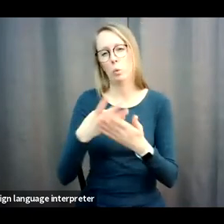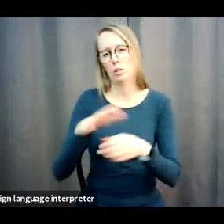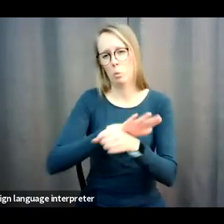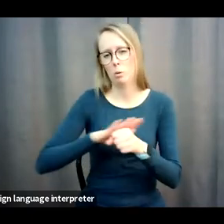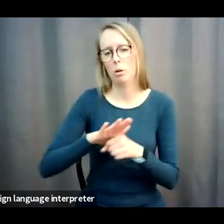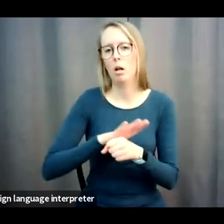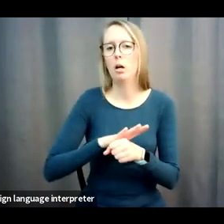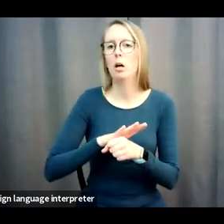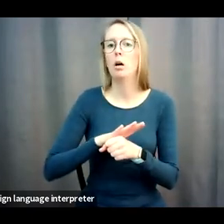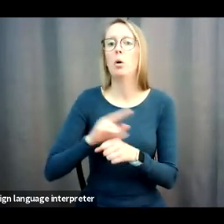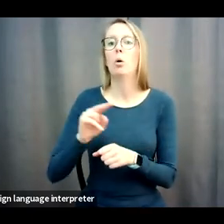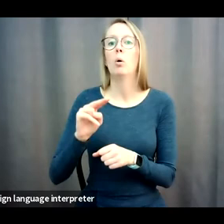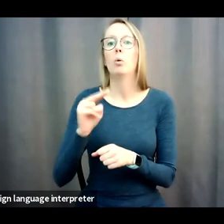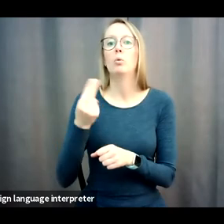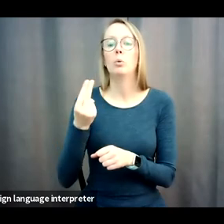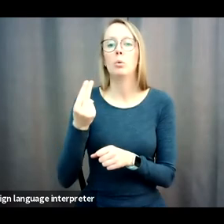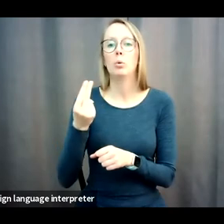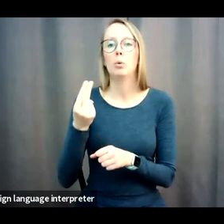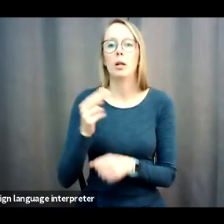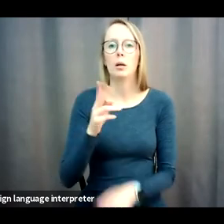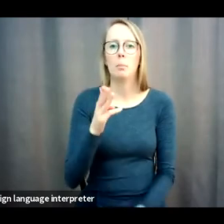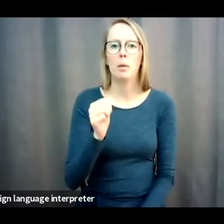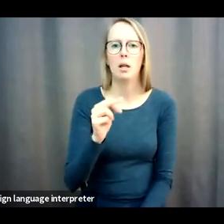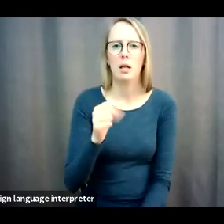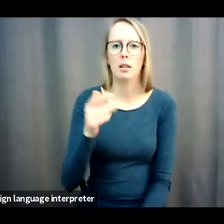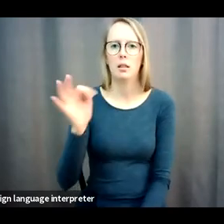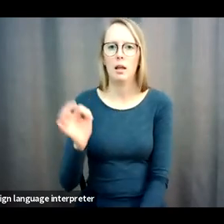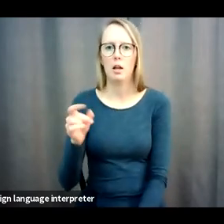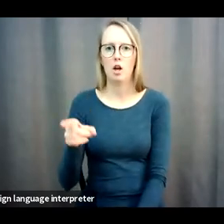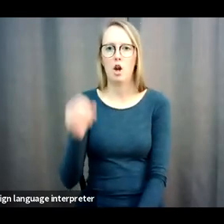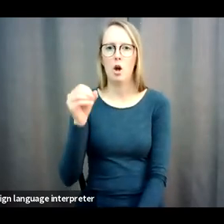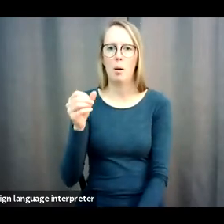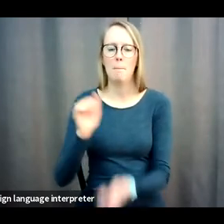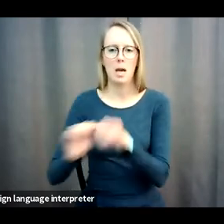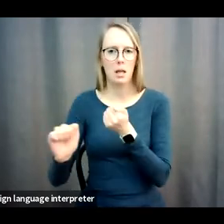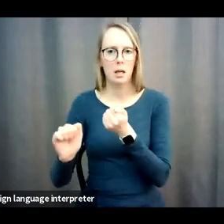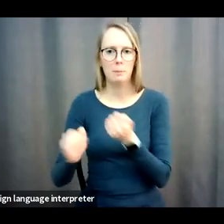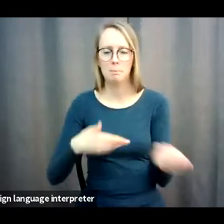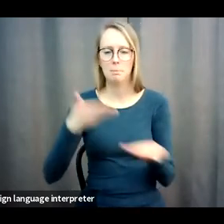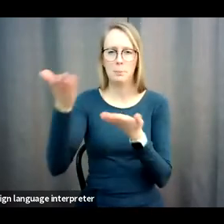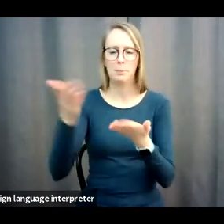this, we will be having Merit Lubarji. So over to you, Merit.